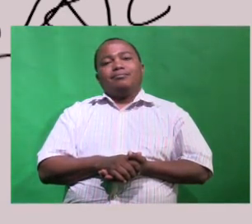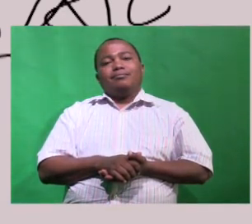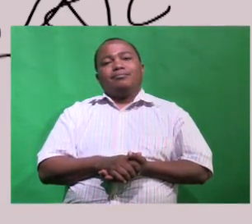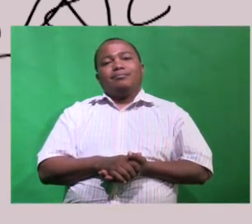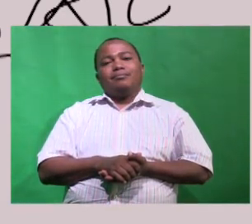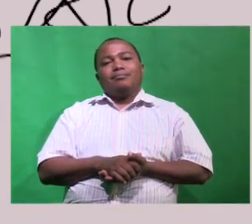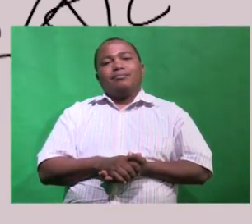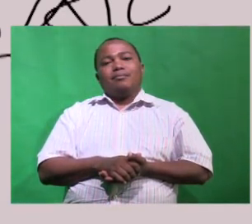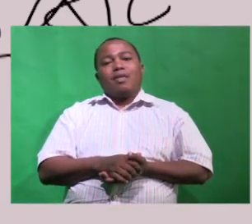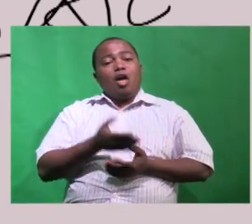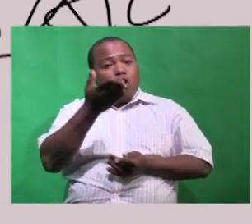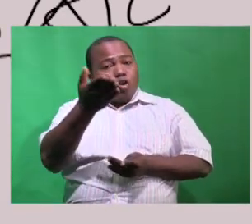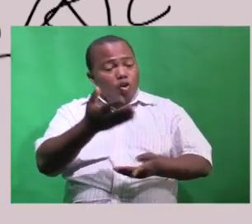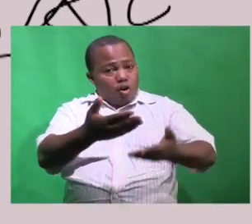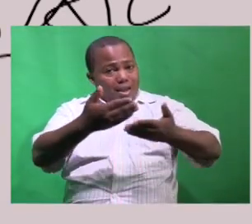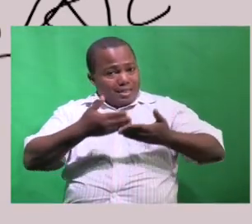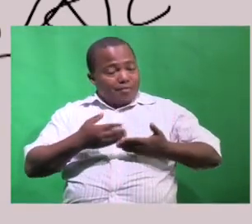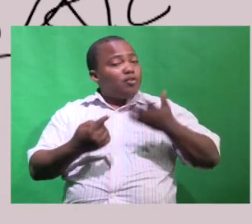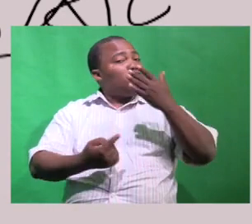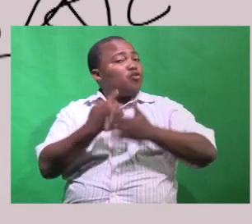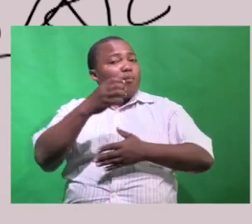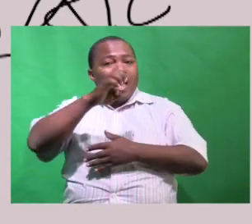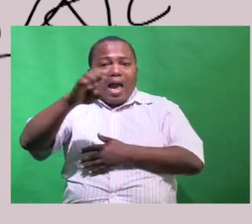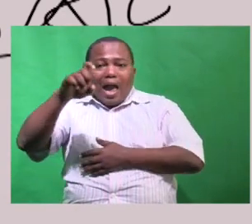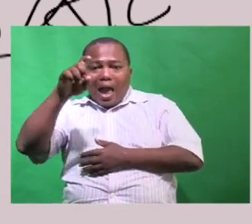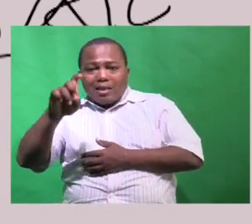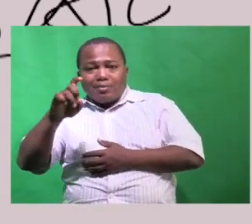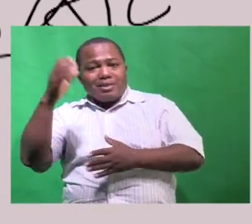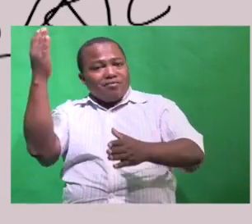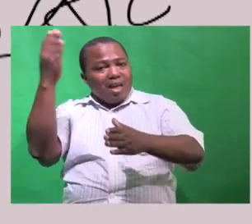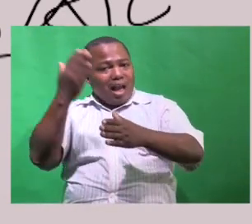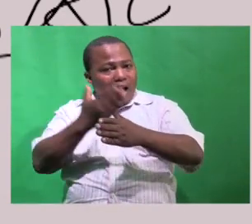You receive from expenses account.